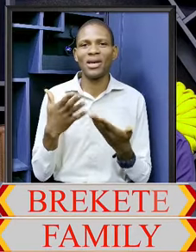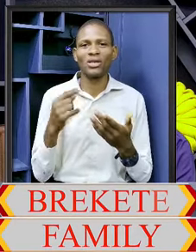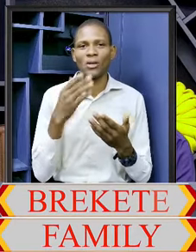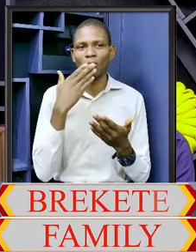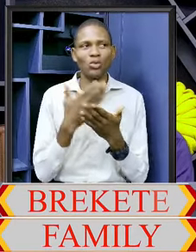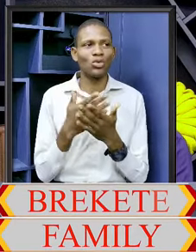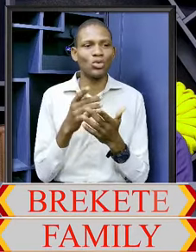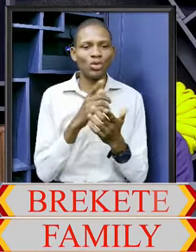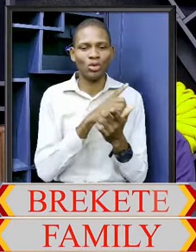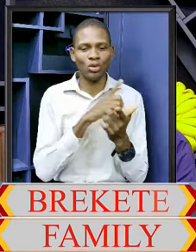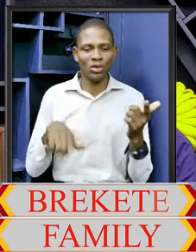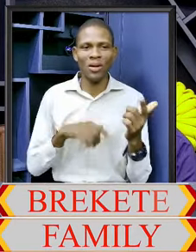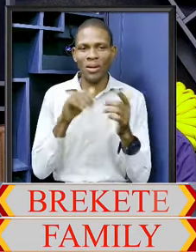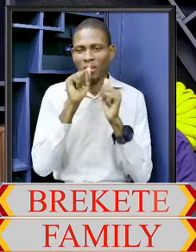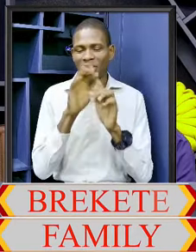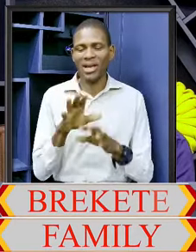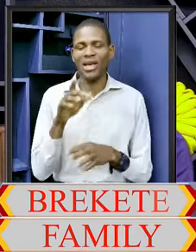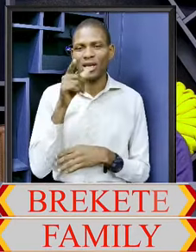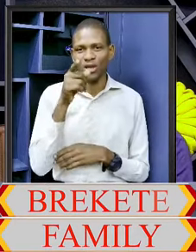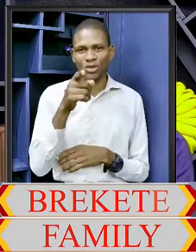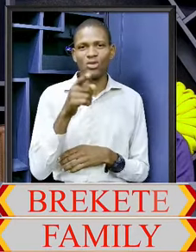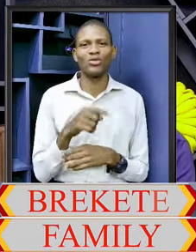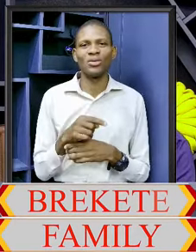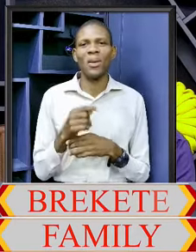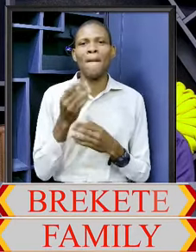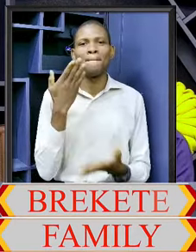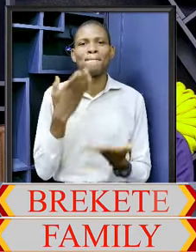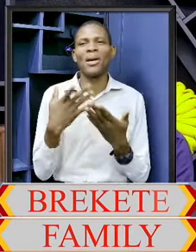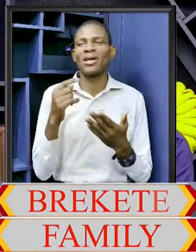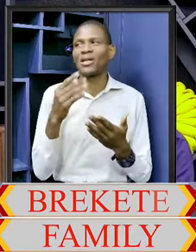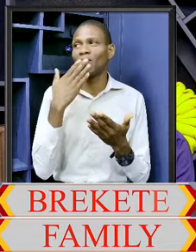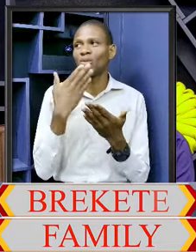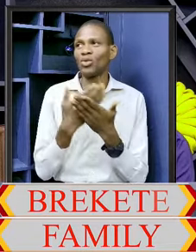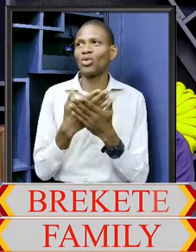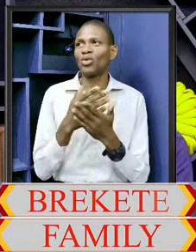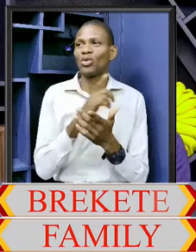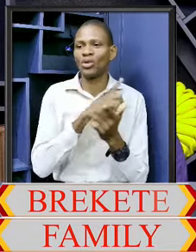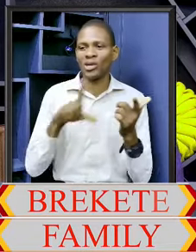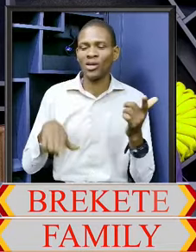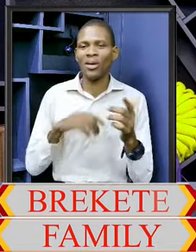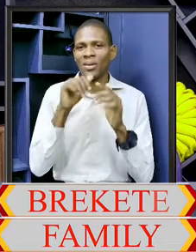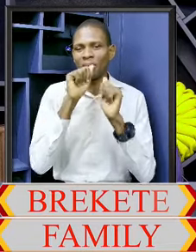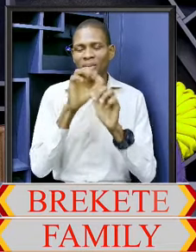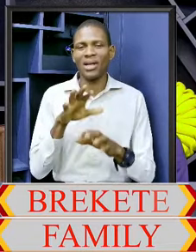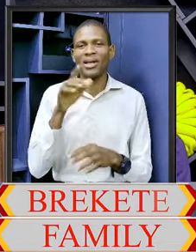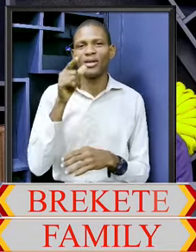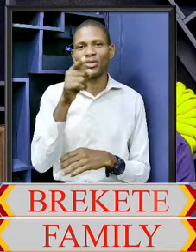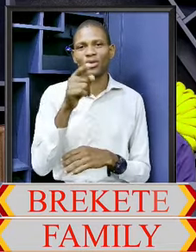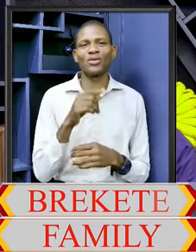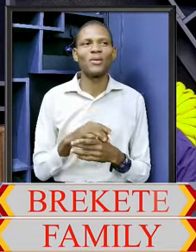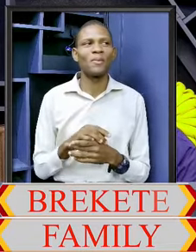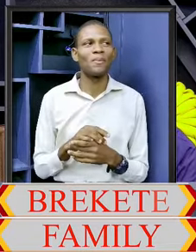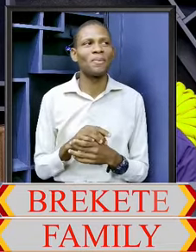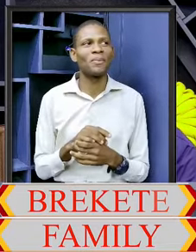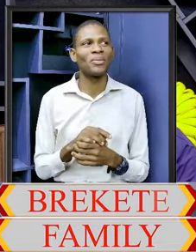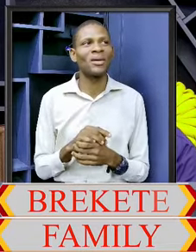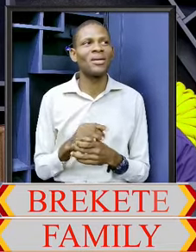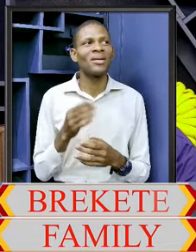the good Lord bless you. May the good Lord bless